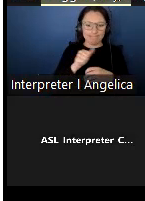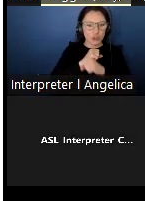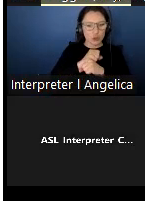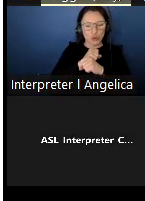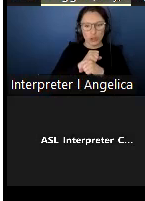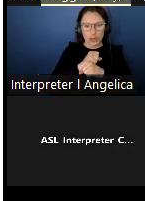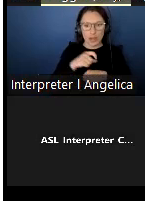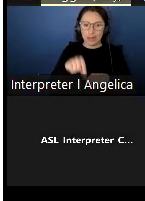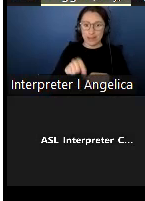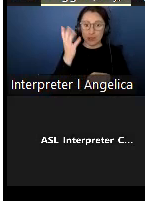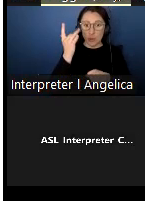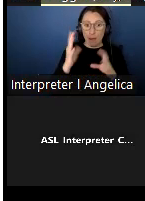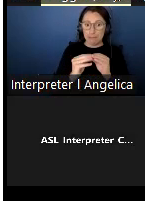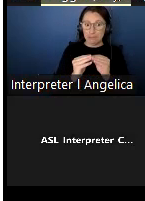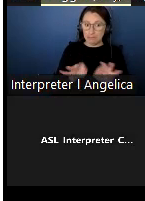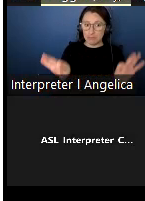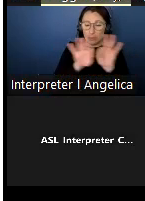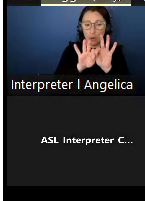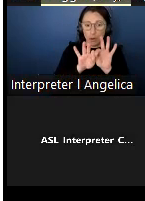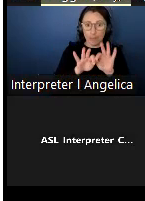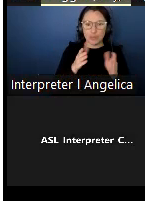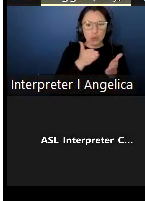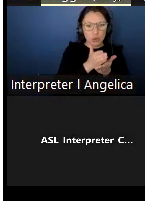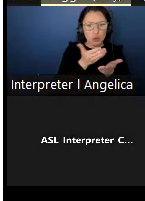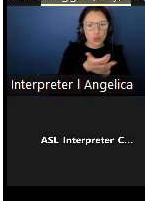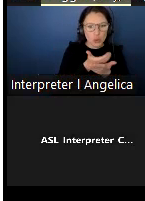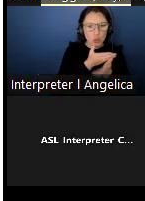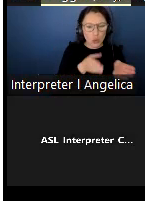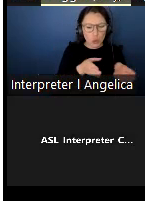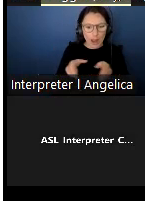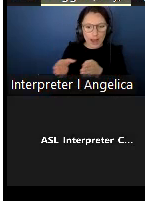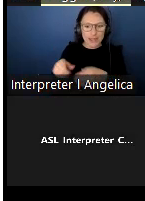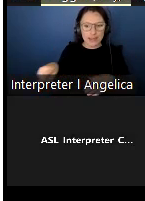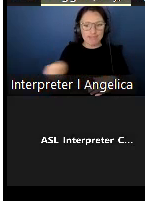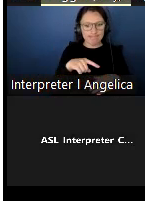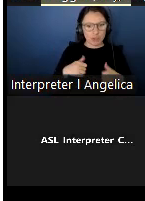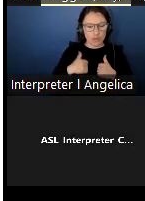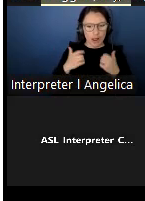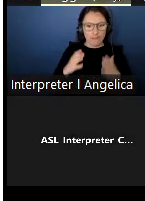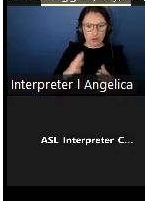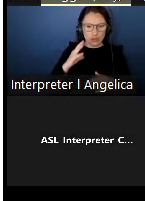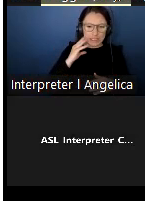exploring new ways to serve survivors who are experiencing injustice and stress